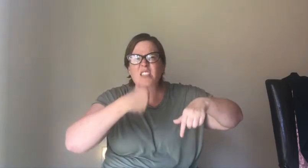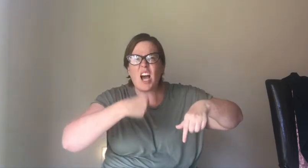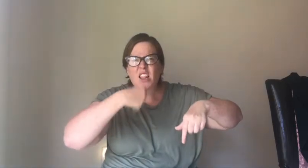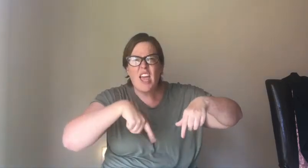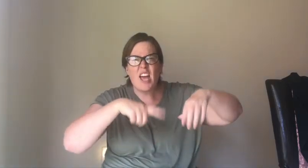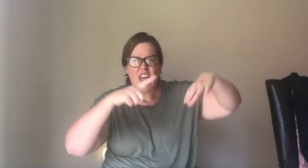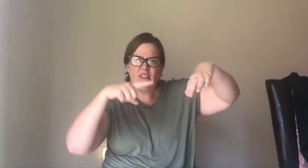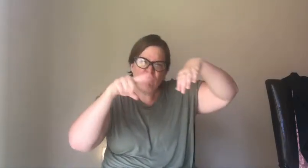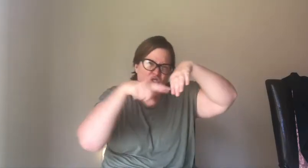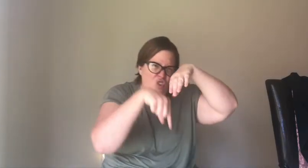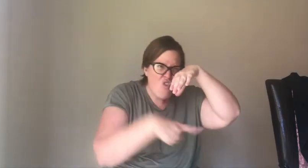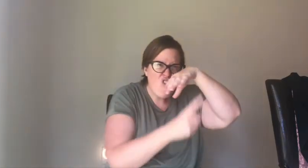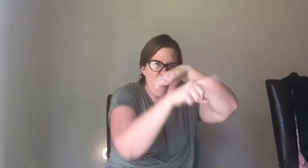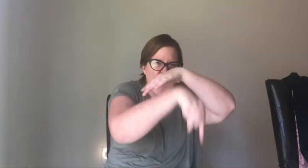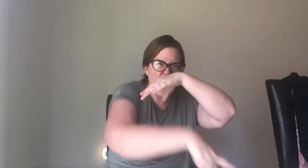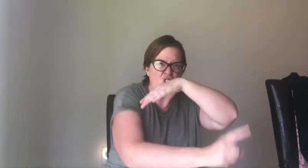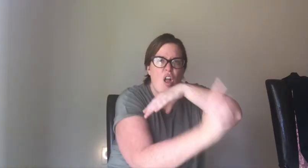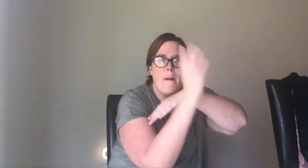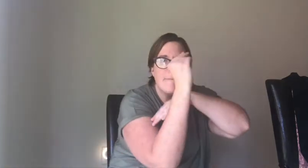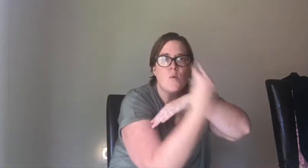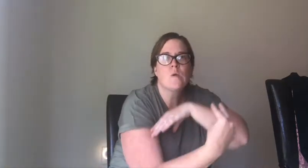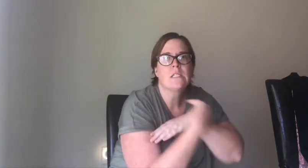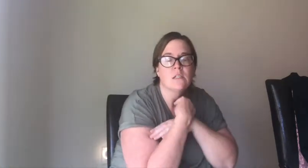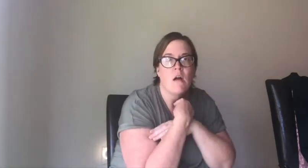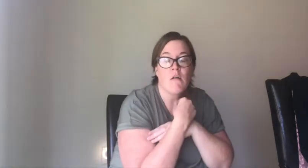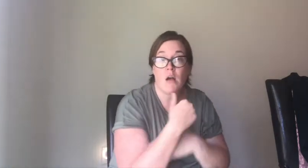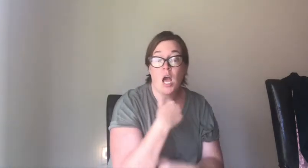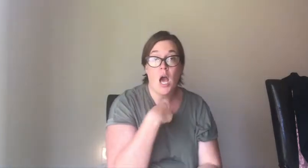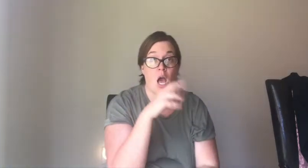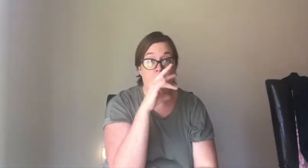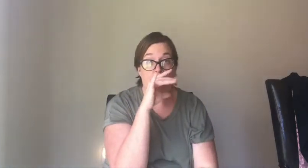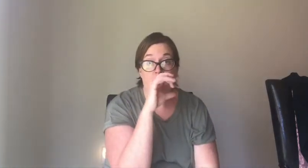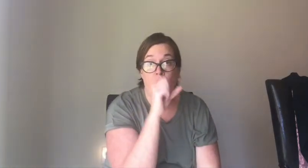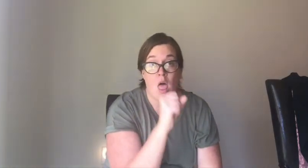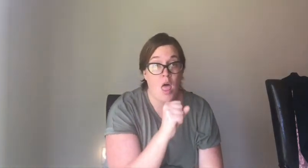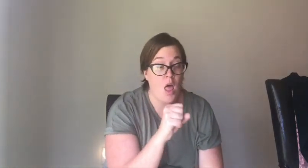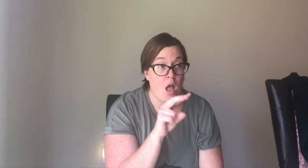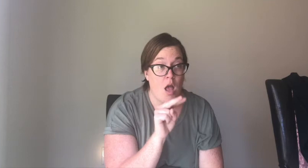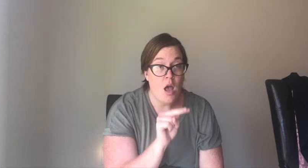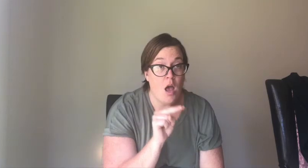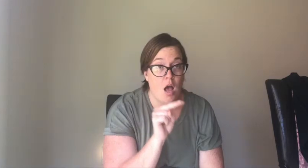that distinct way as the people of God in your life?